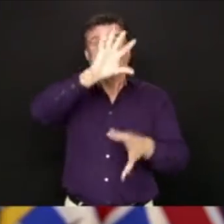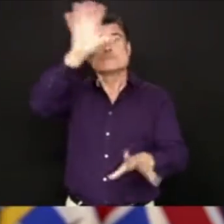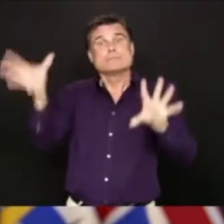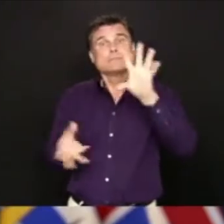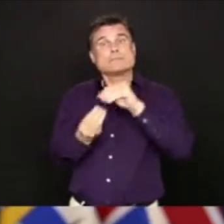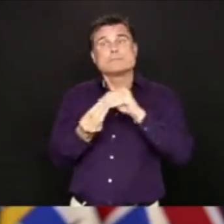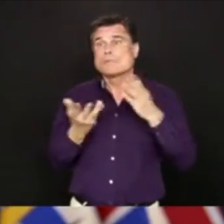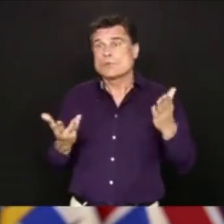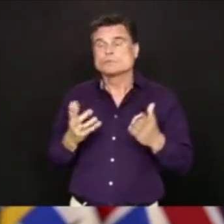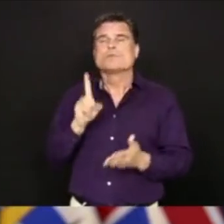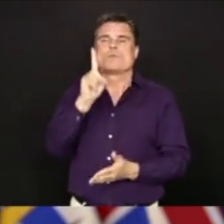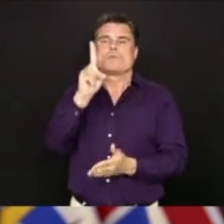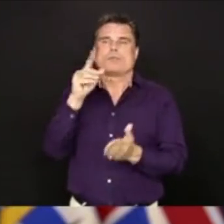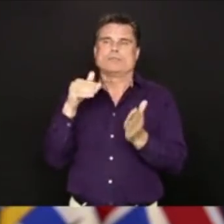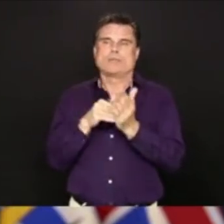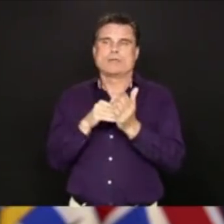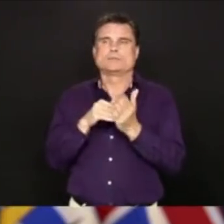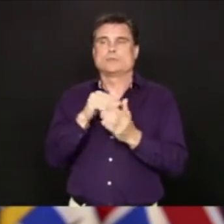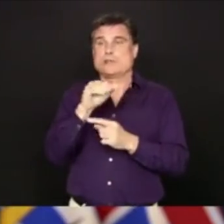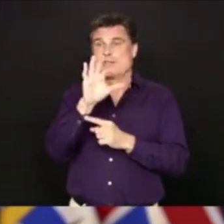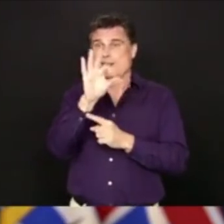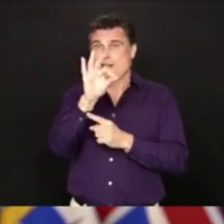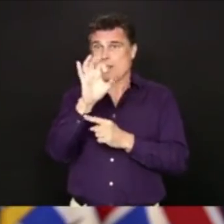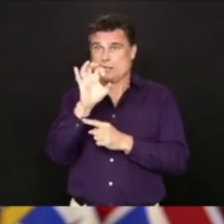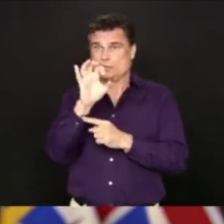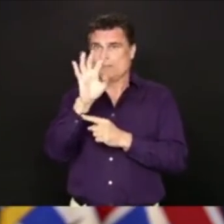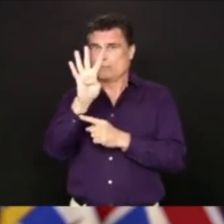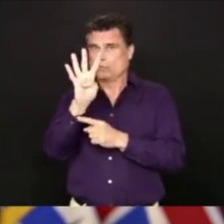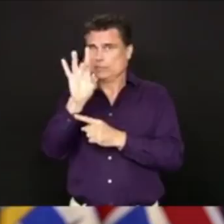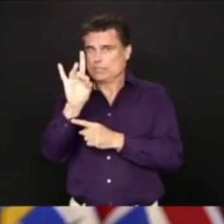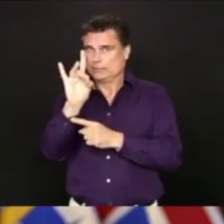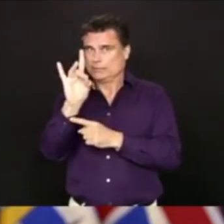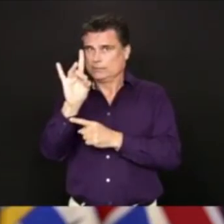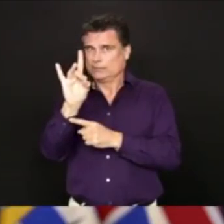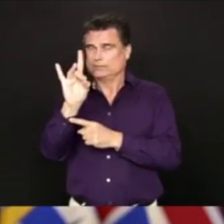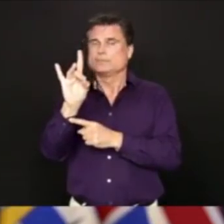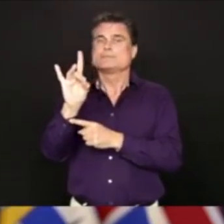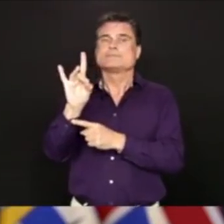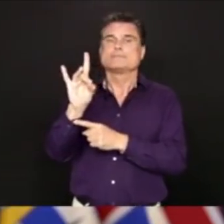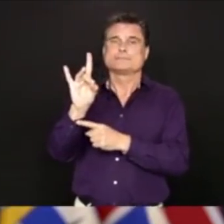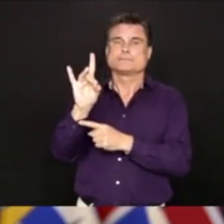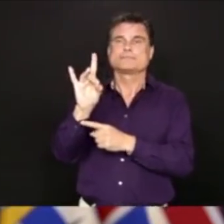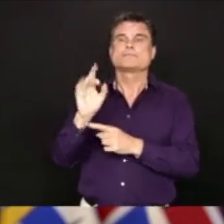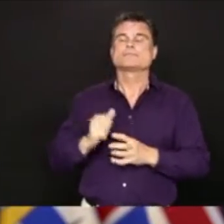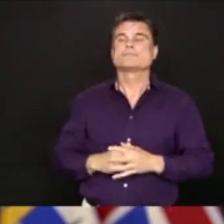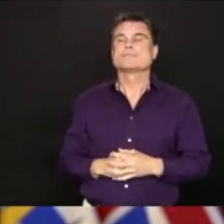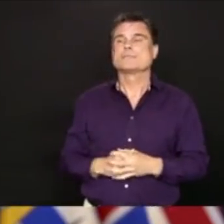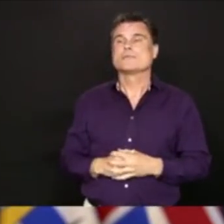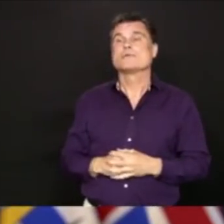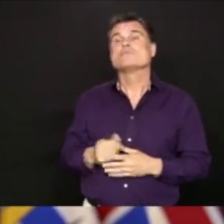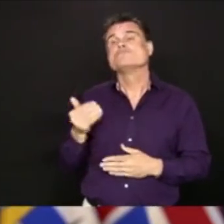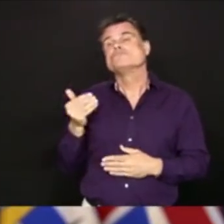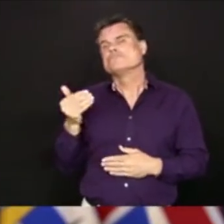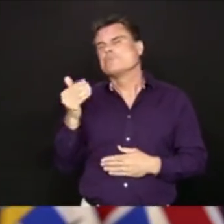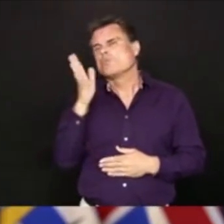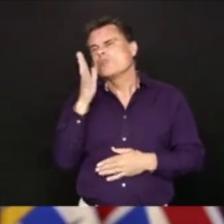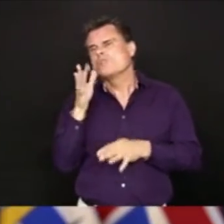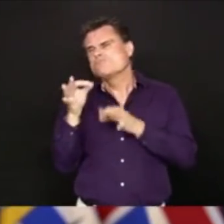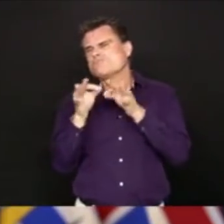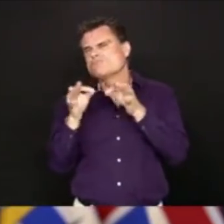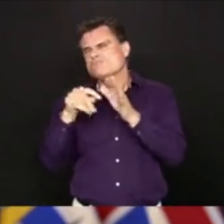1,948. And I'll address a little bit in a minute where those numbers are coming from. That